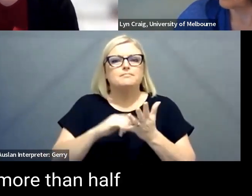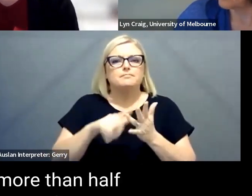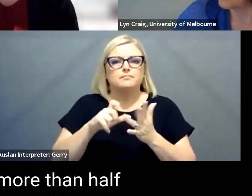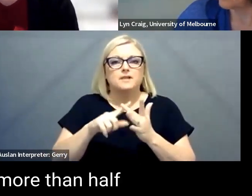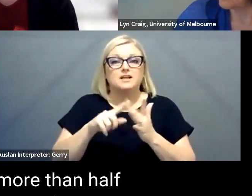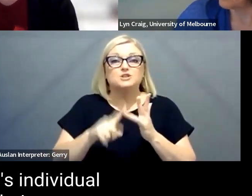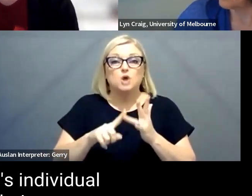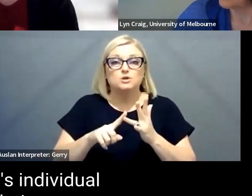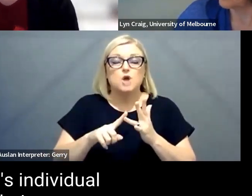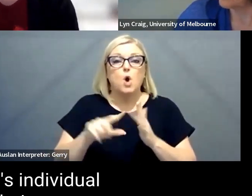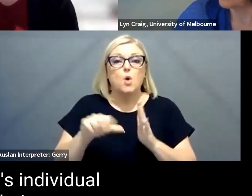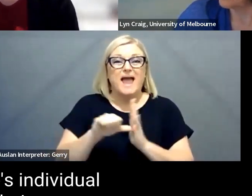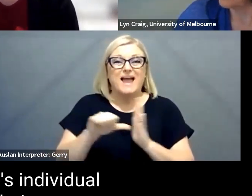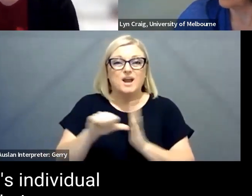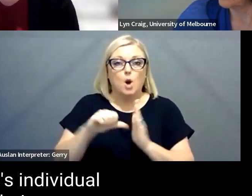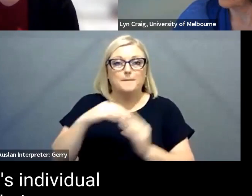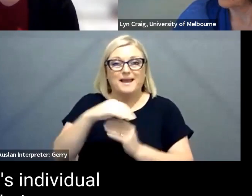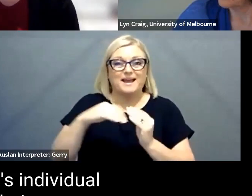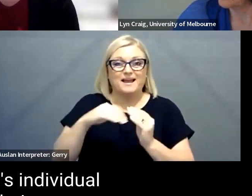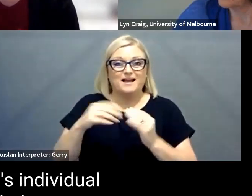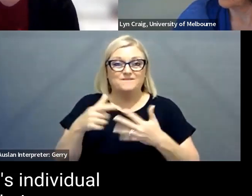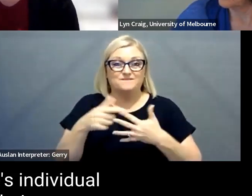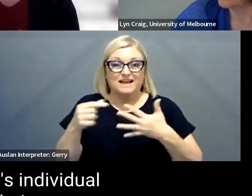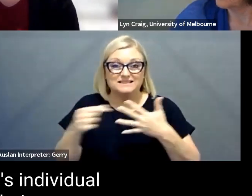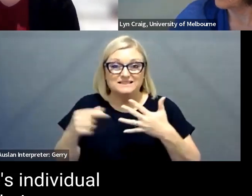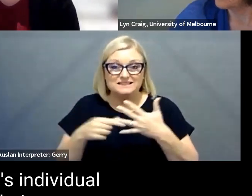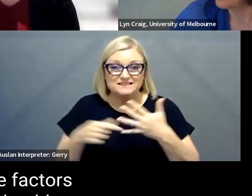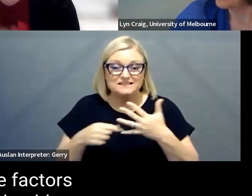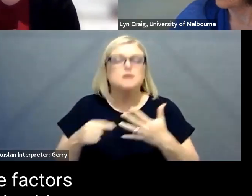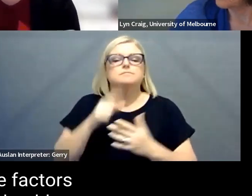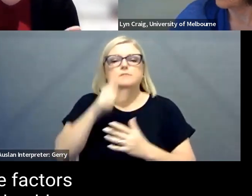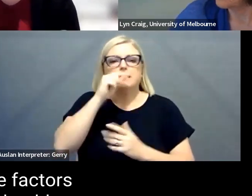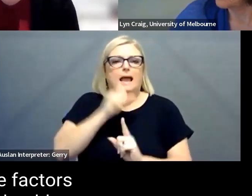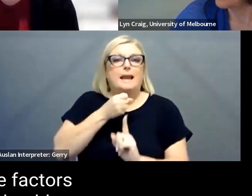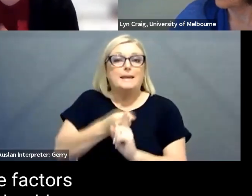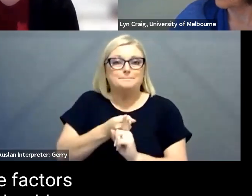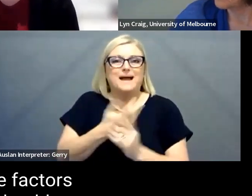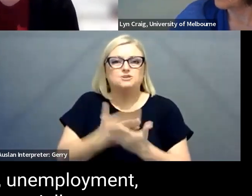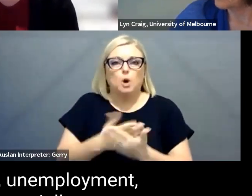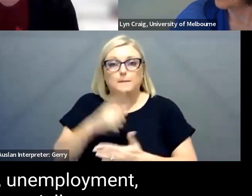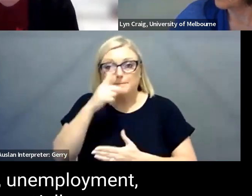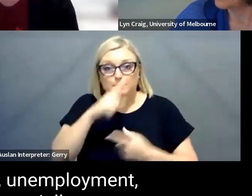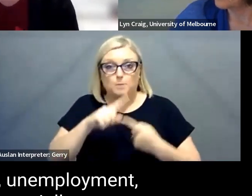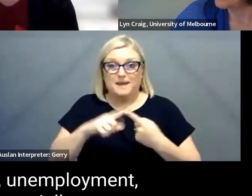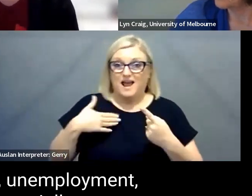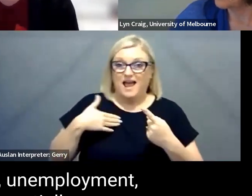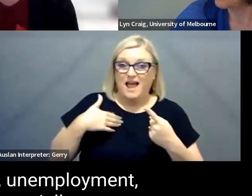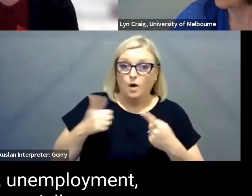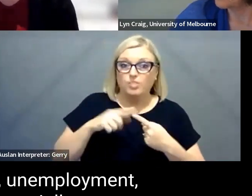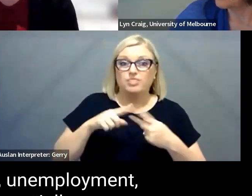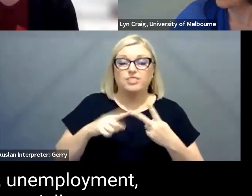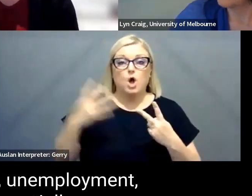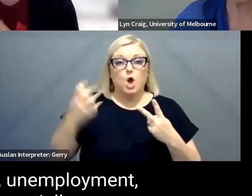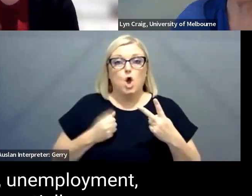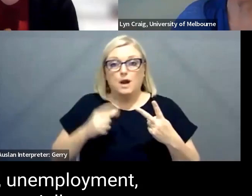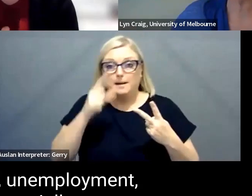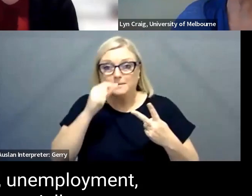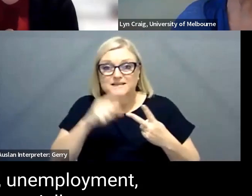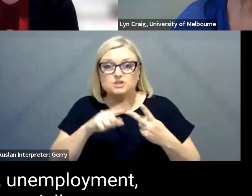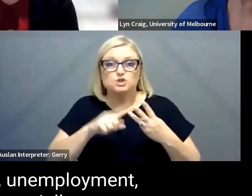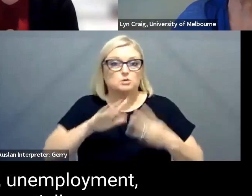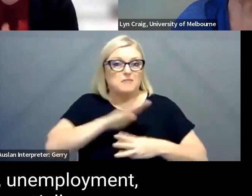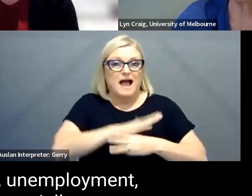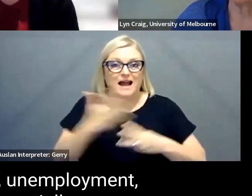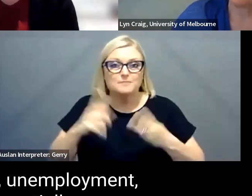of what accounts for someone's individual financial wellbeing score. So they're factors such as health, earning potential, unemployment,